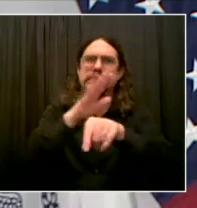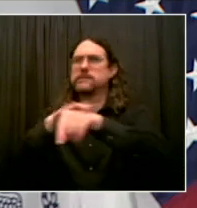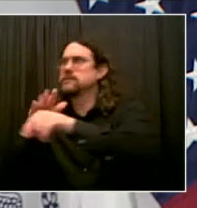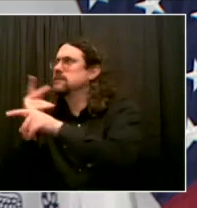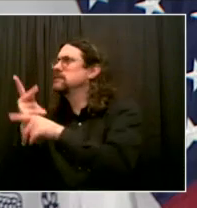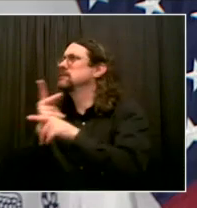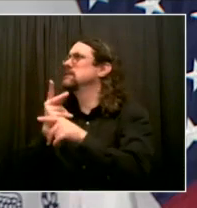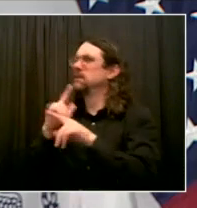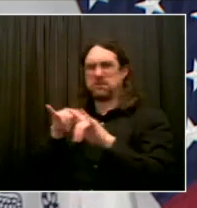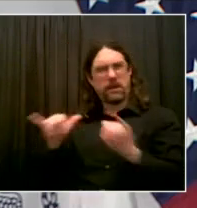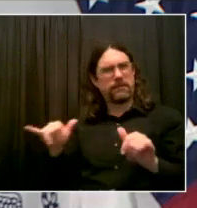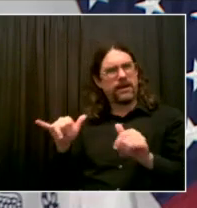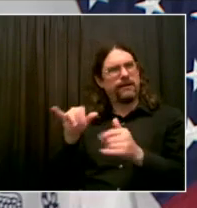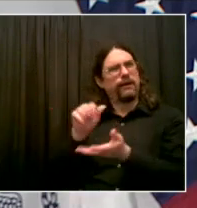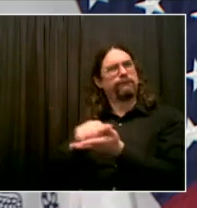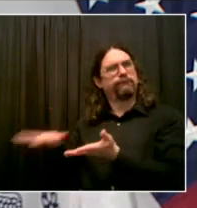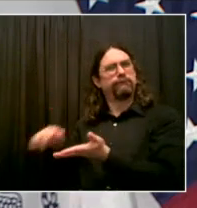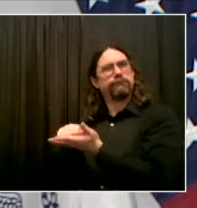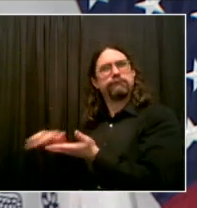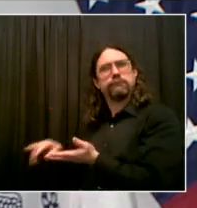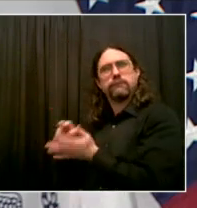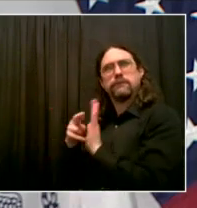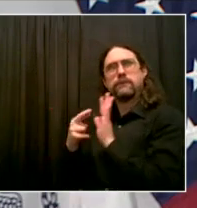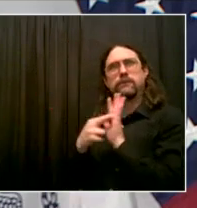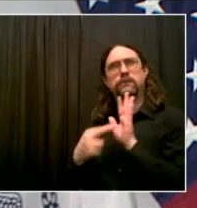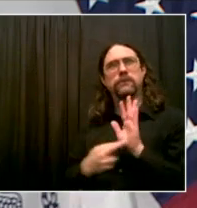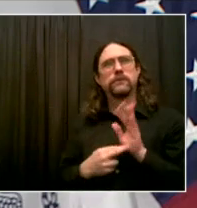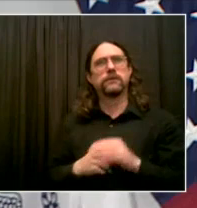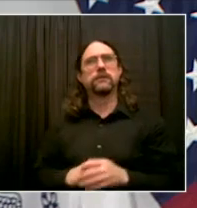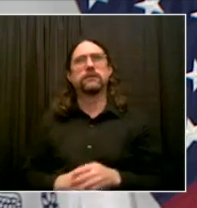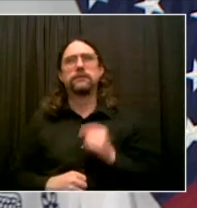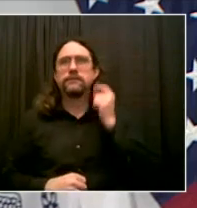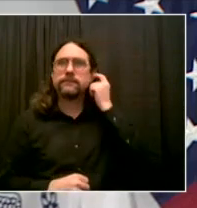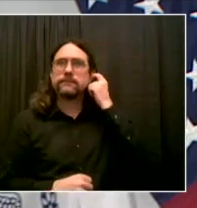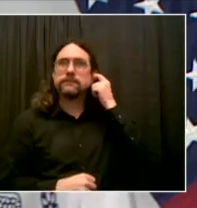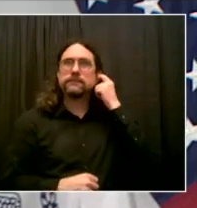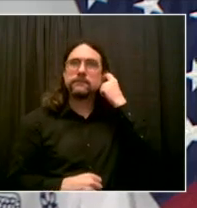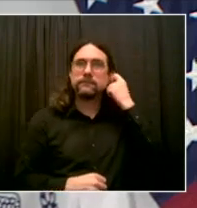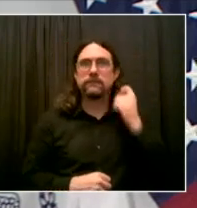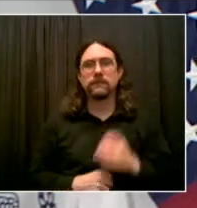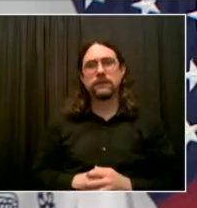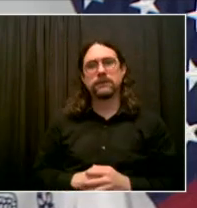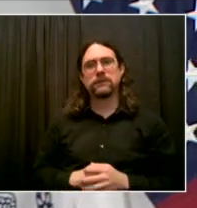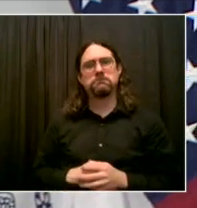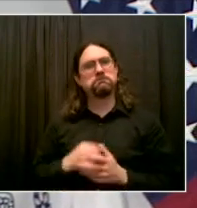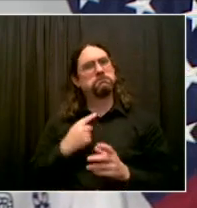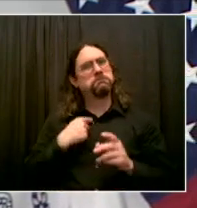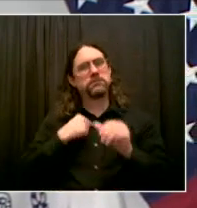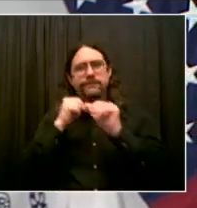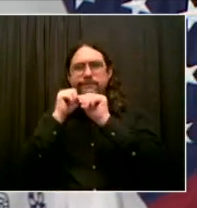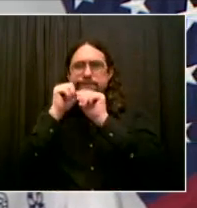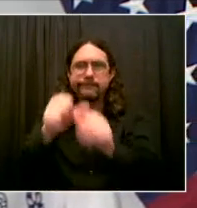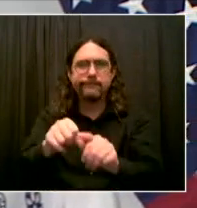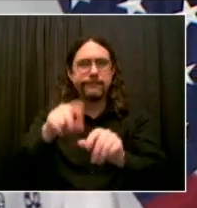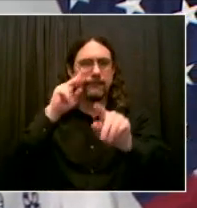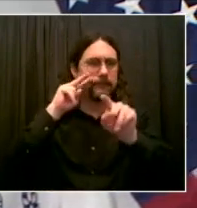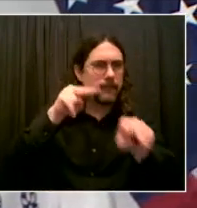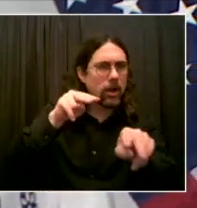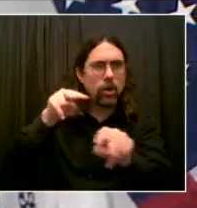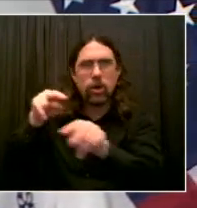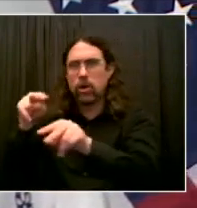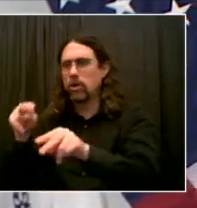make our decisions based on the data and the science. Right now, the data is telling us we're in good shape and we can keep proceeding.